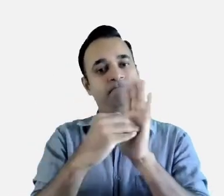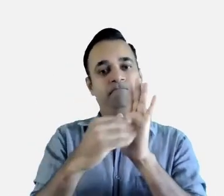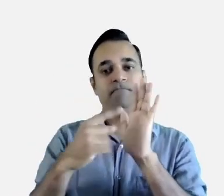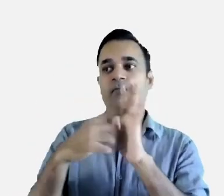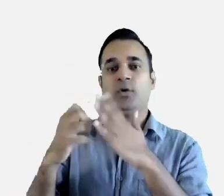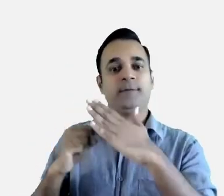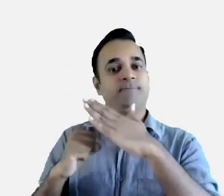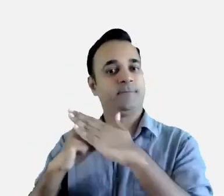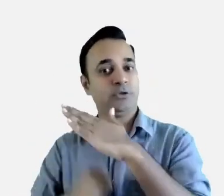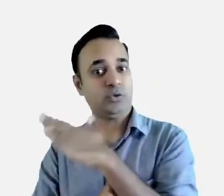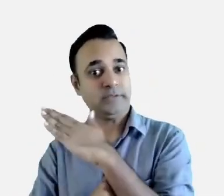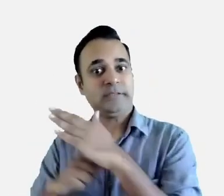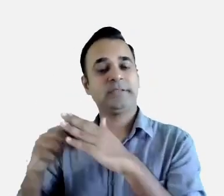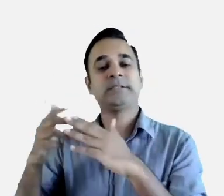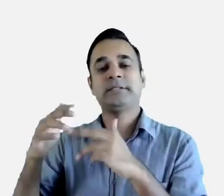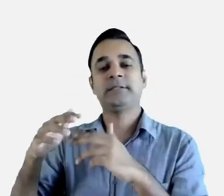us?